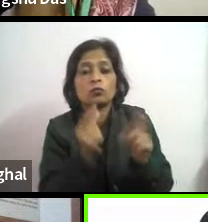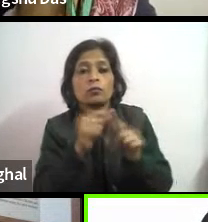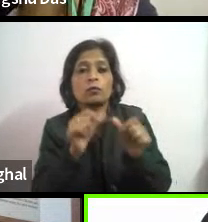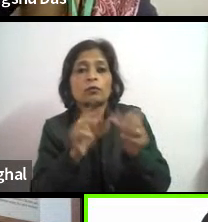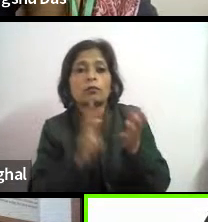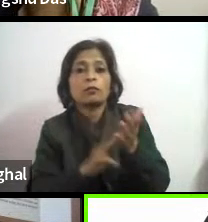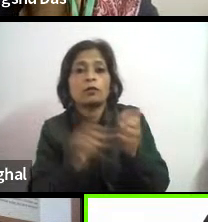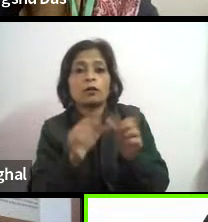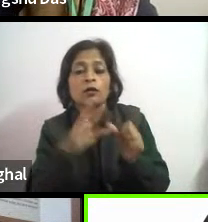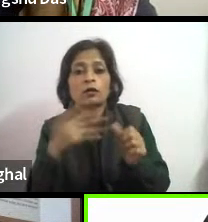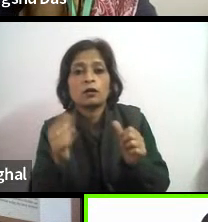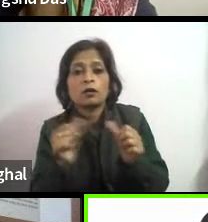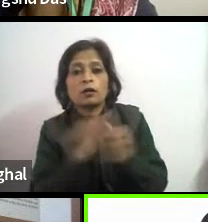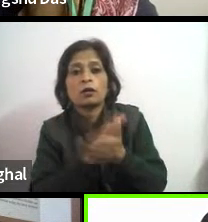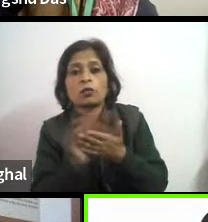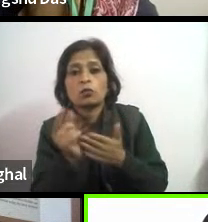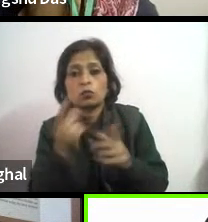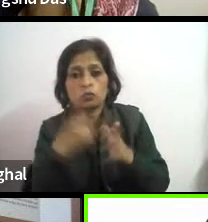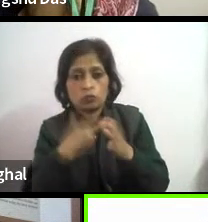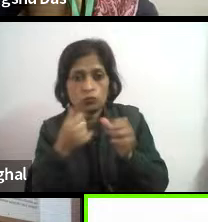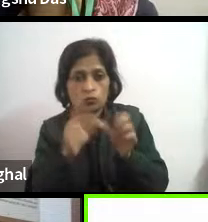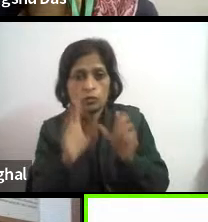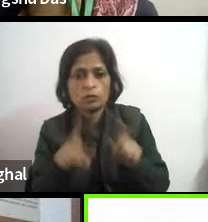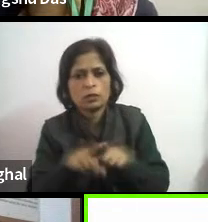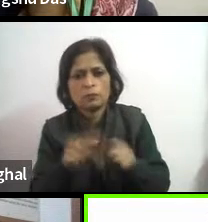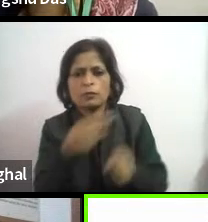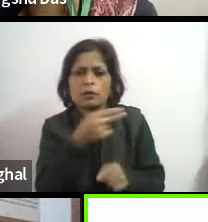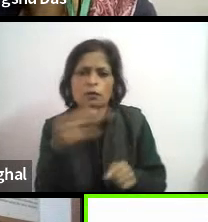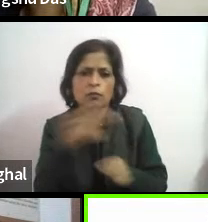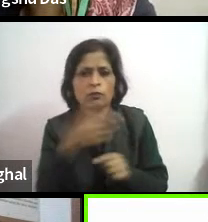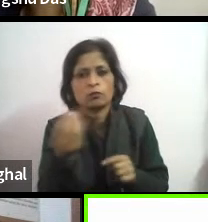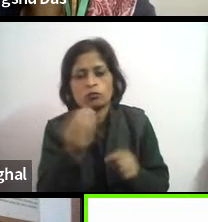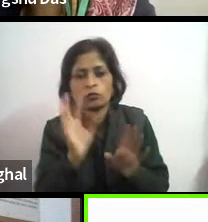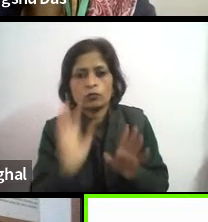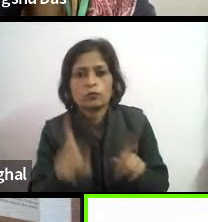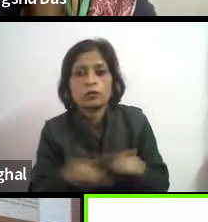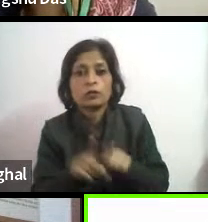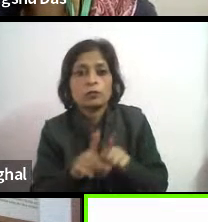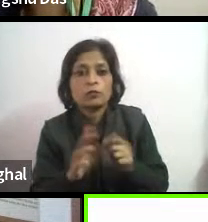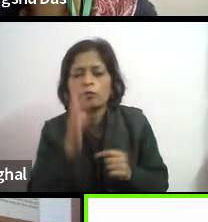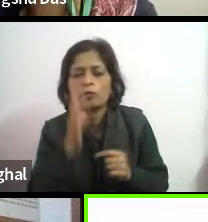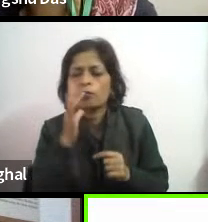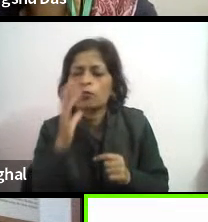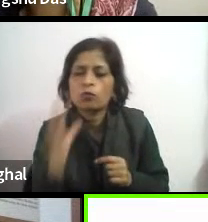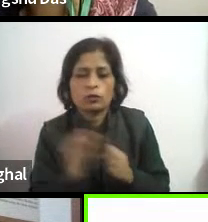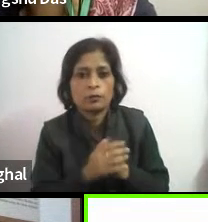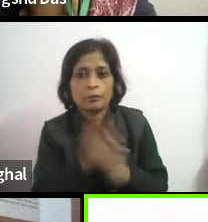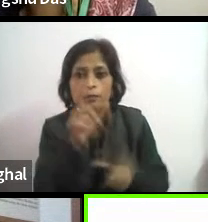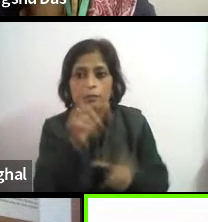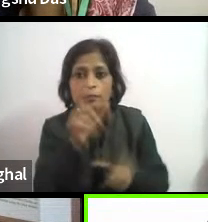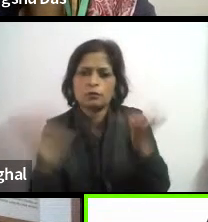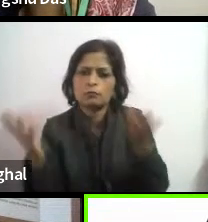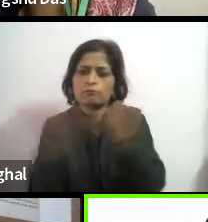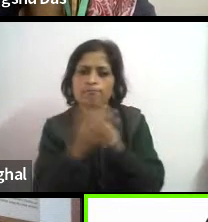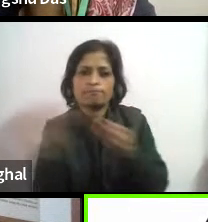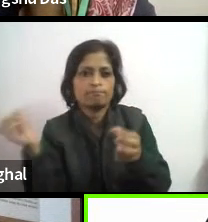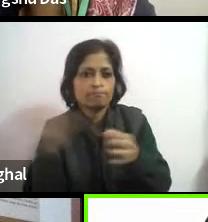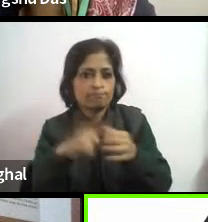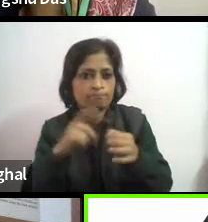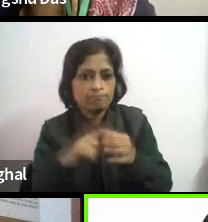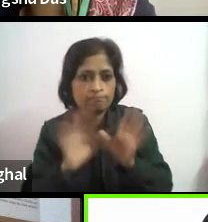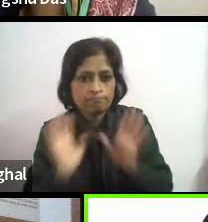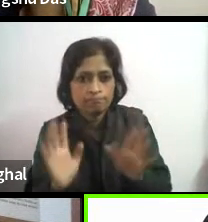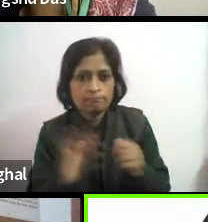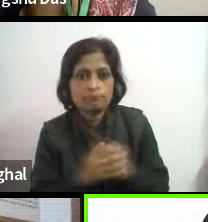names that we are taking today, but dear delegates, thank you for having signed up for this